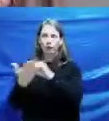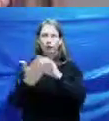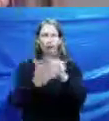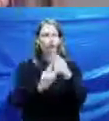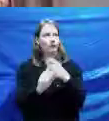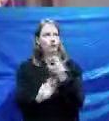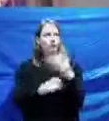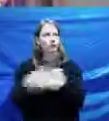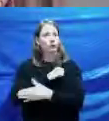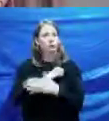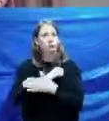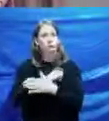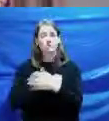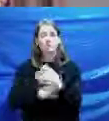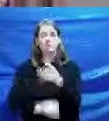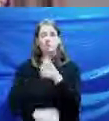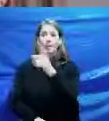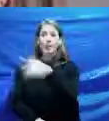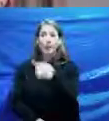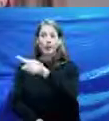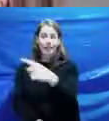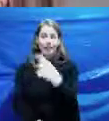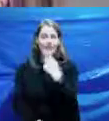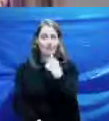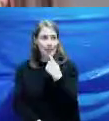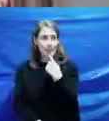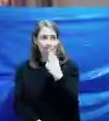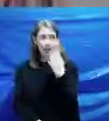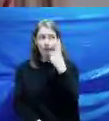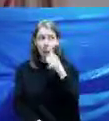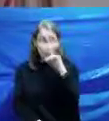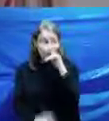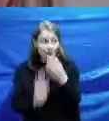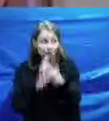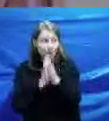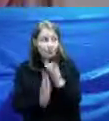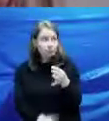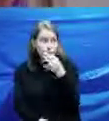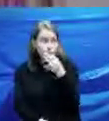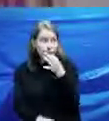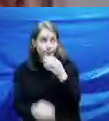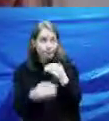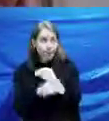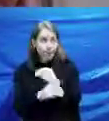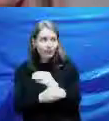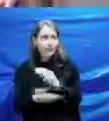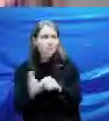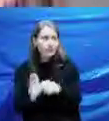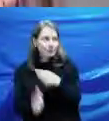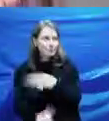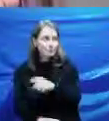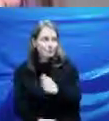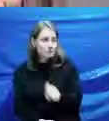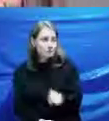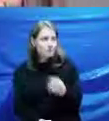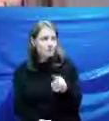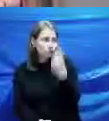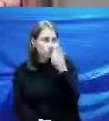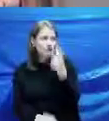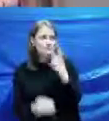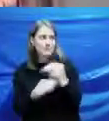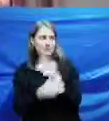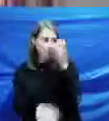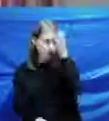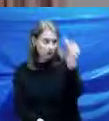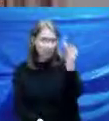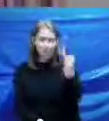get kids good at math, they actually have to understand the concept of math. We're going to actually teach math, not strategies